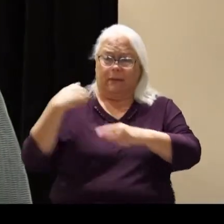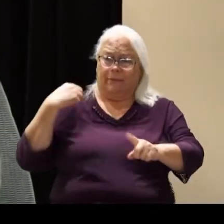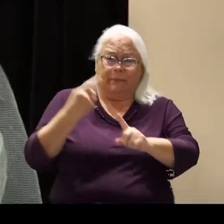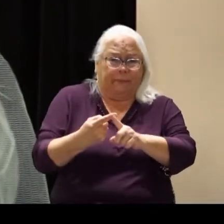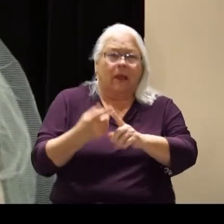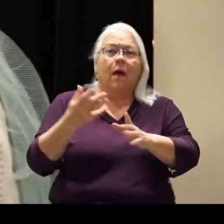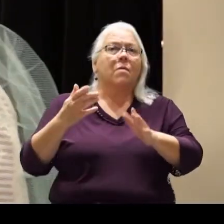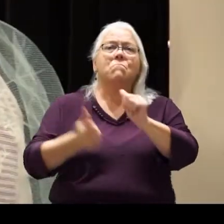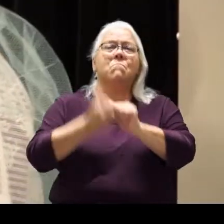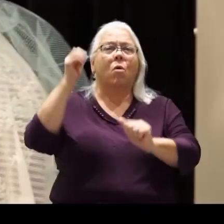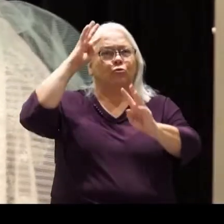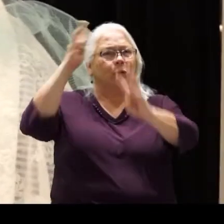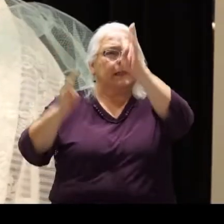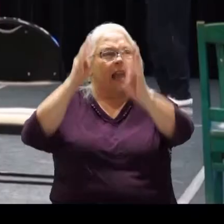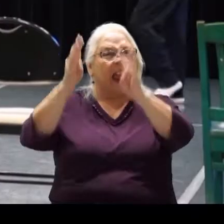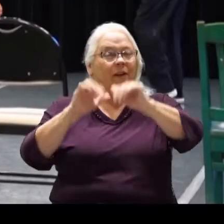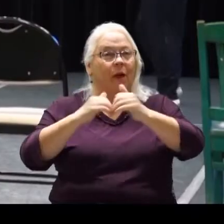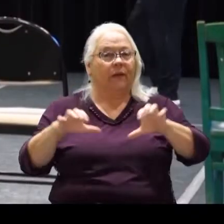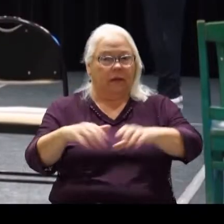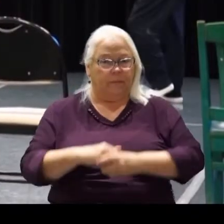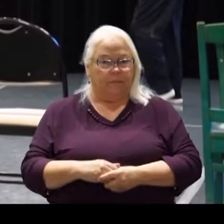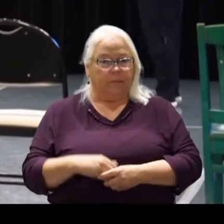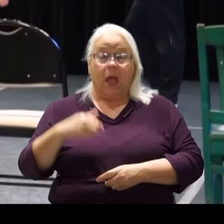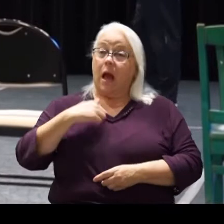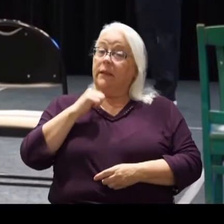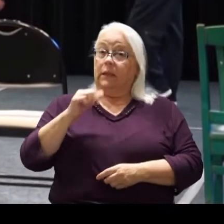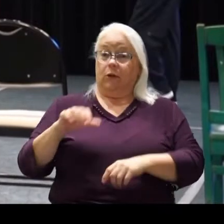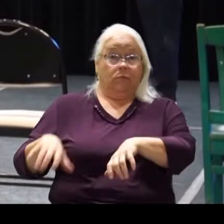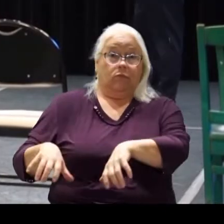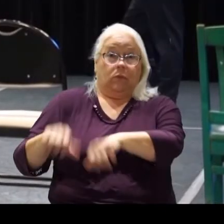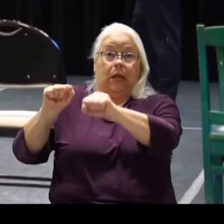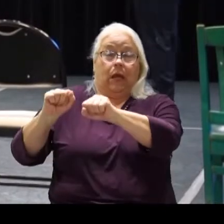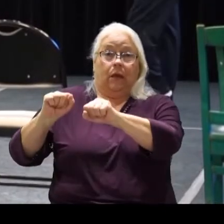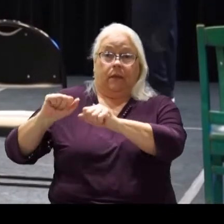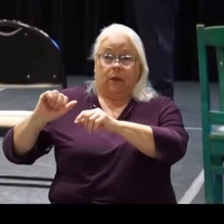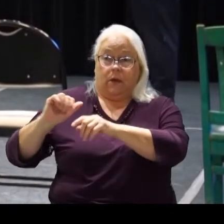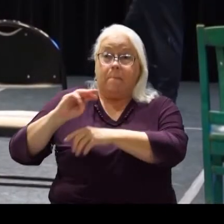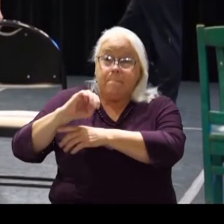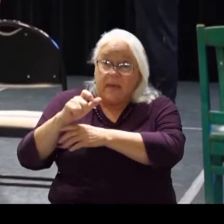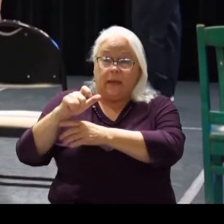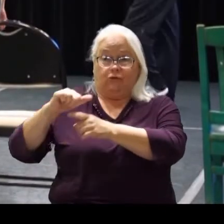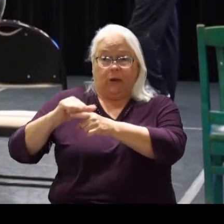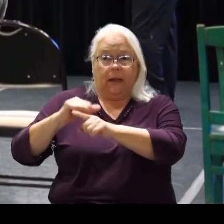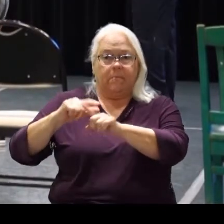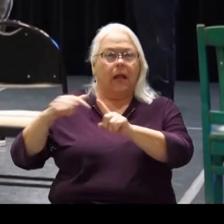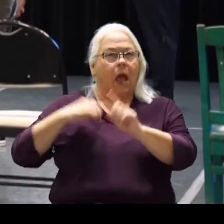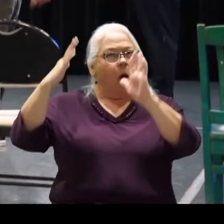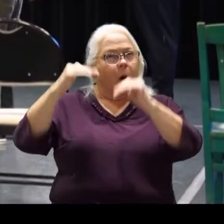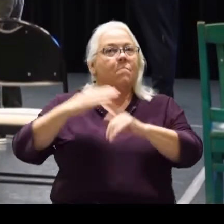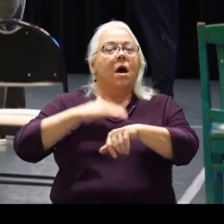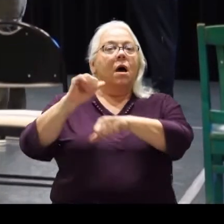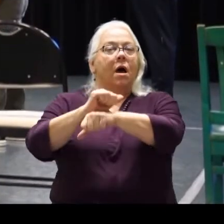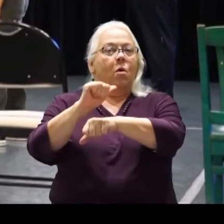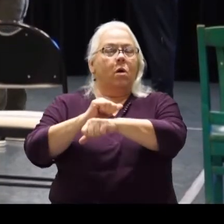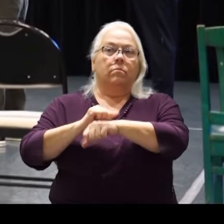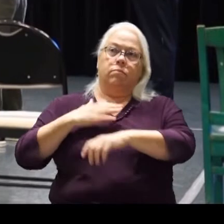worked on over the course of my directing career. While I did not formally take the mixed training, I hope that in many ways my work as an